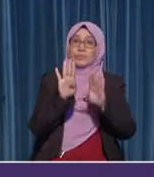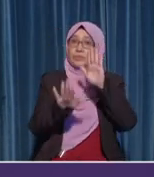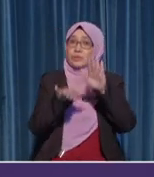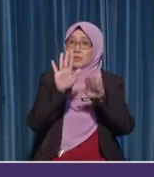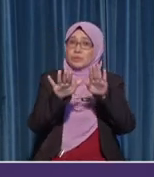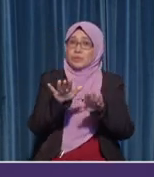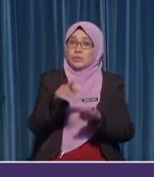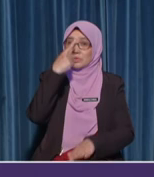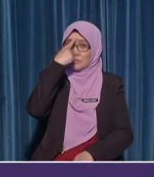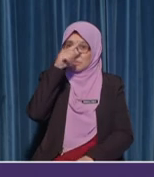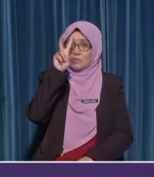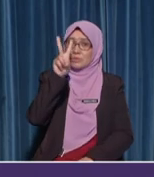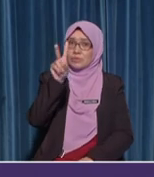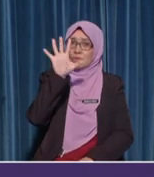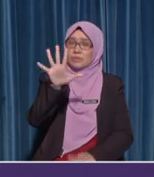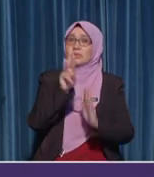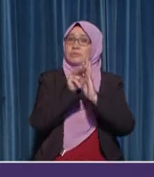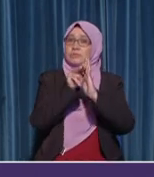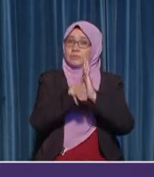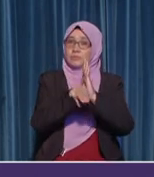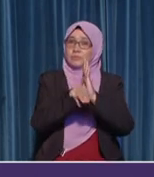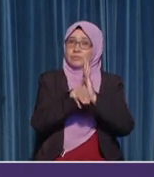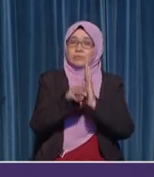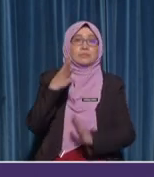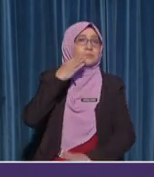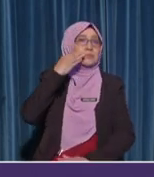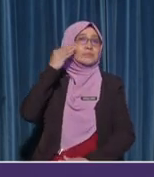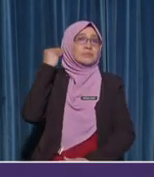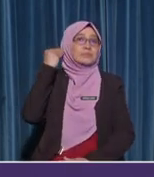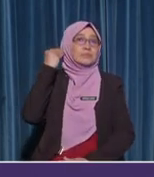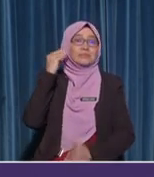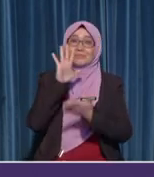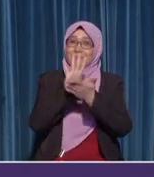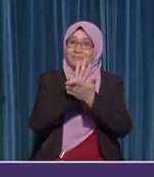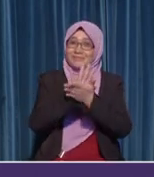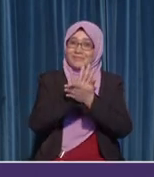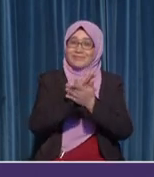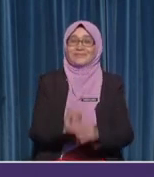for 25 minutes back from school.